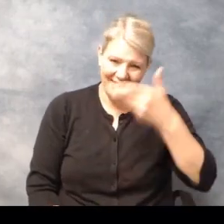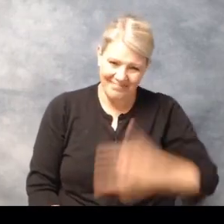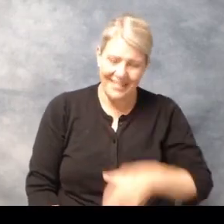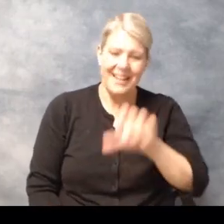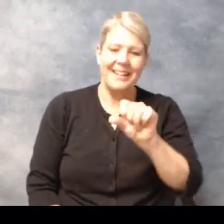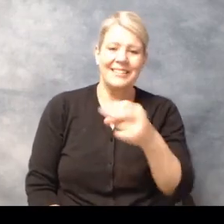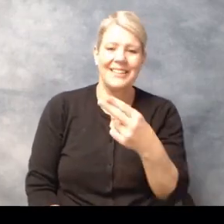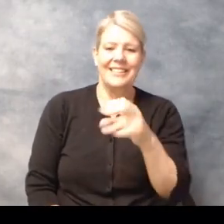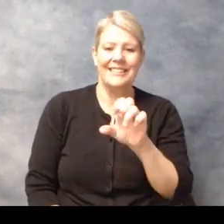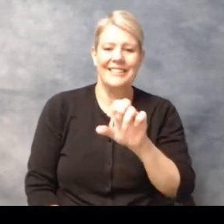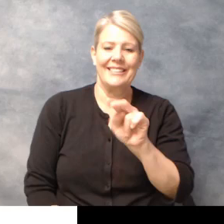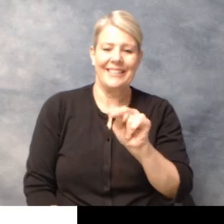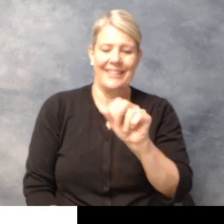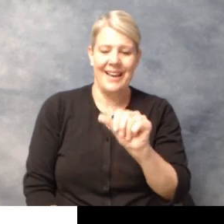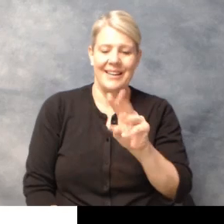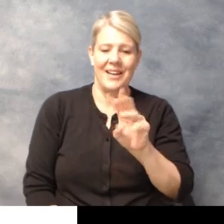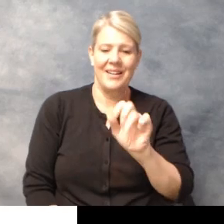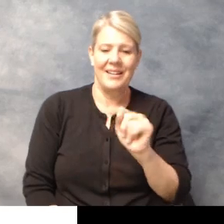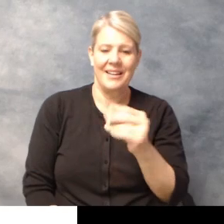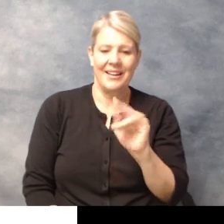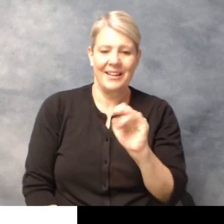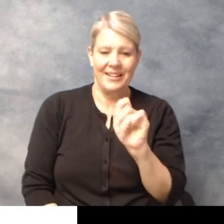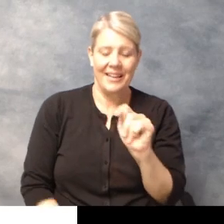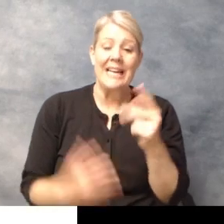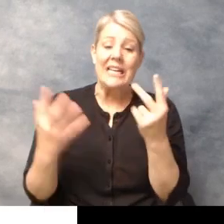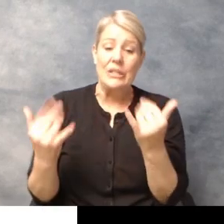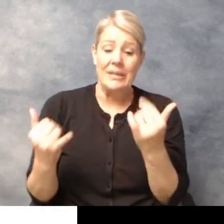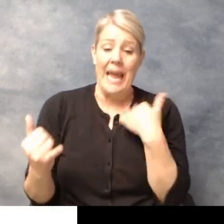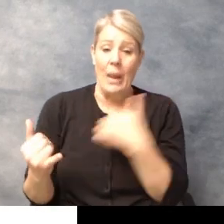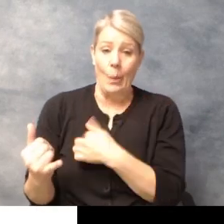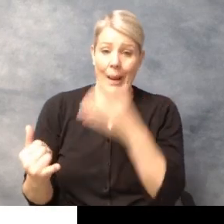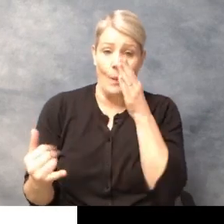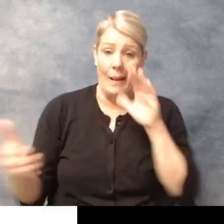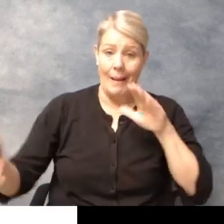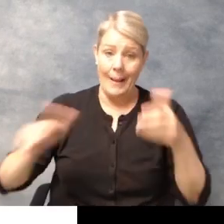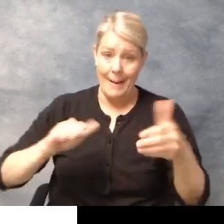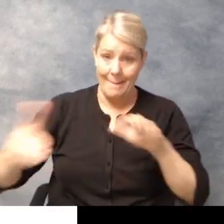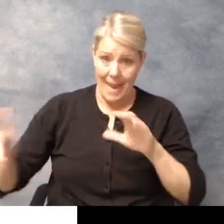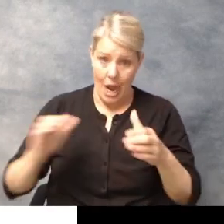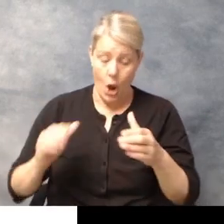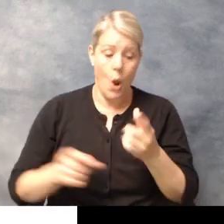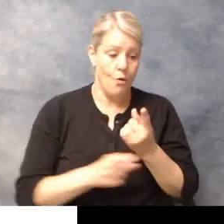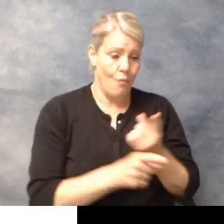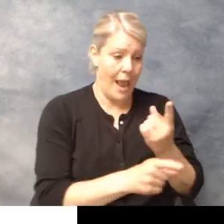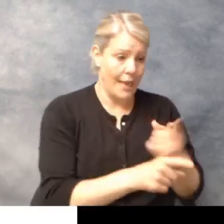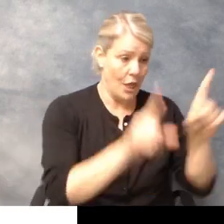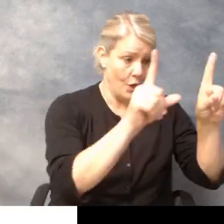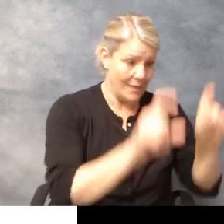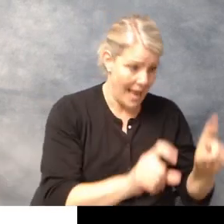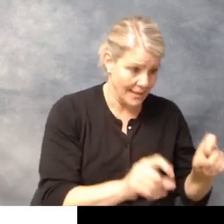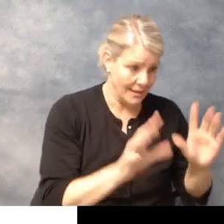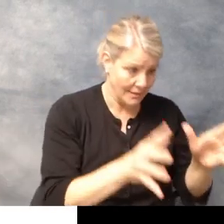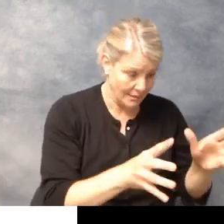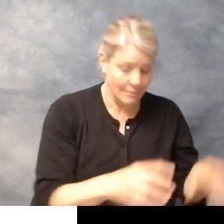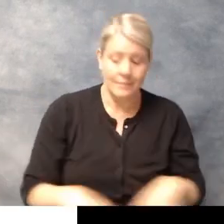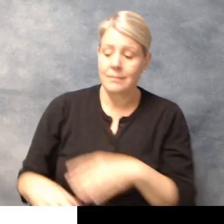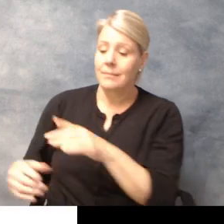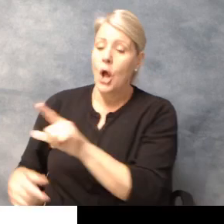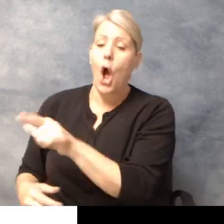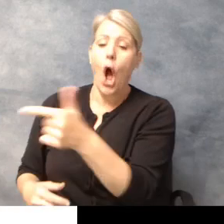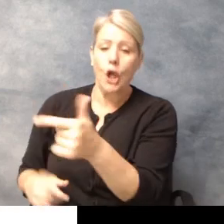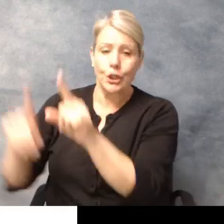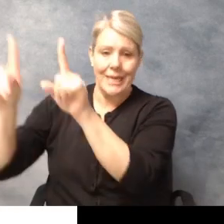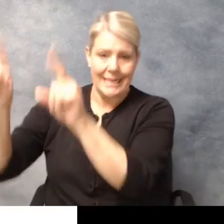Hi, my name is Sheena Wethington, and today we are going to go over the overview of comparing the regular state assessment and alternate